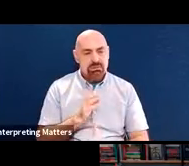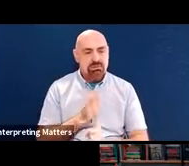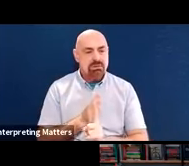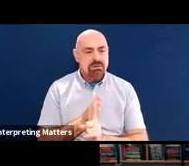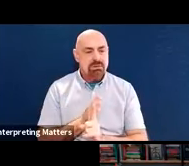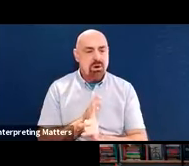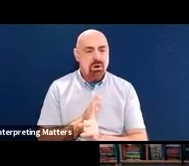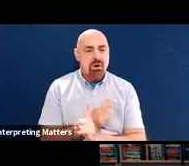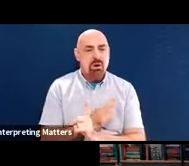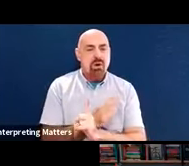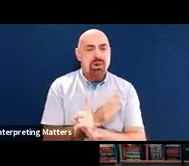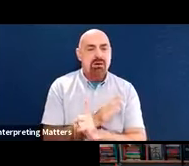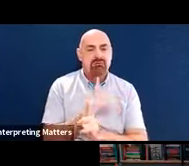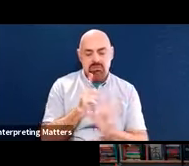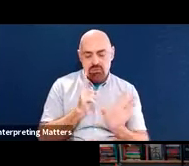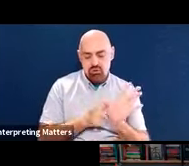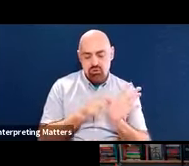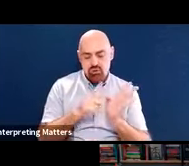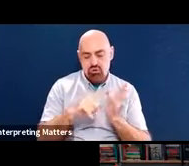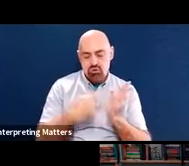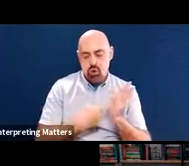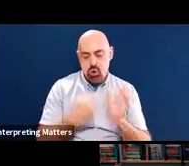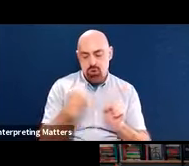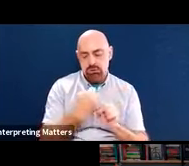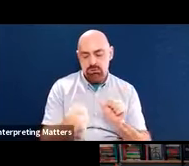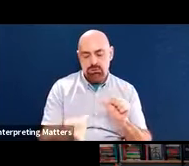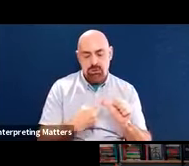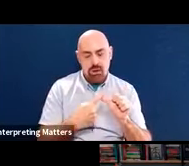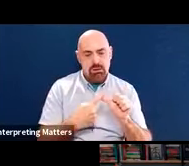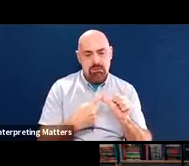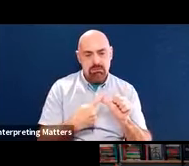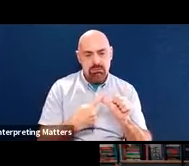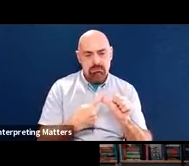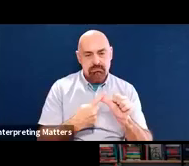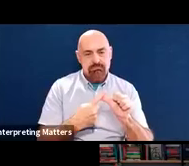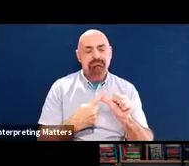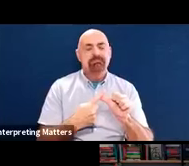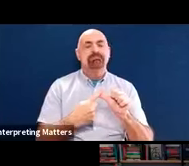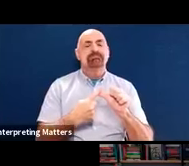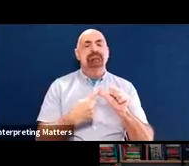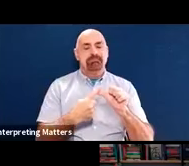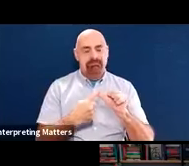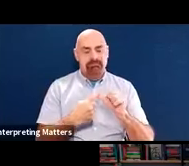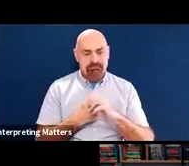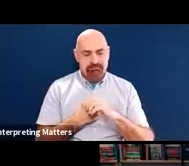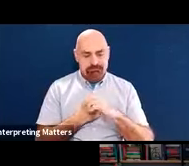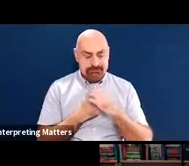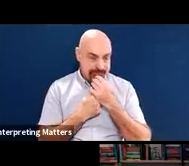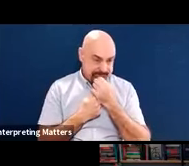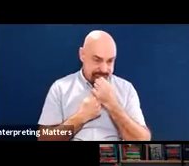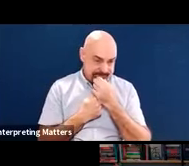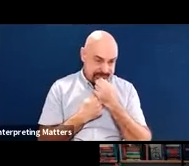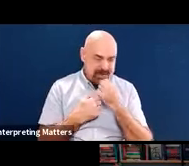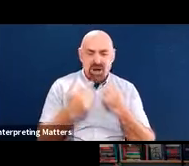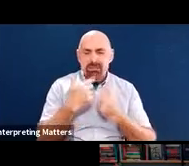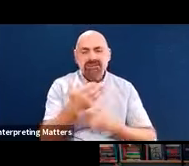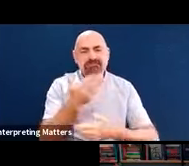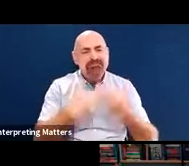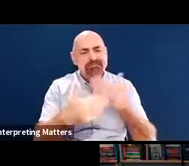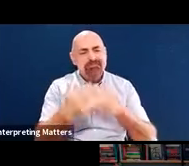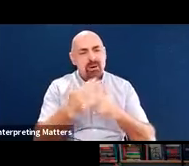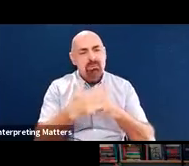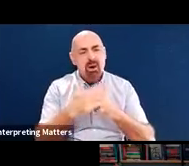there was a question from Jorge, which I'm looking for now. Yes. Please explain further how we